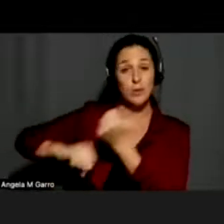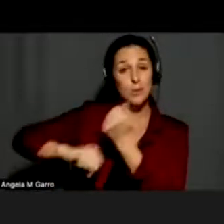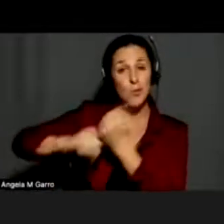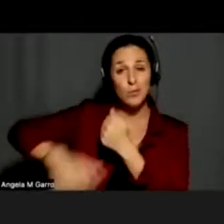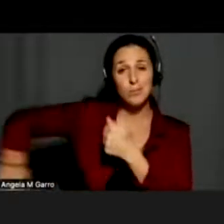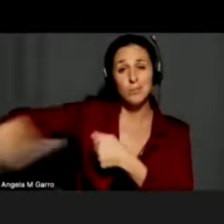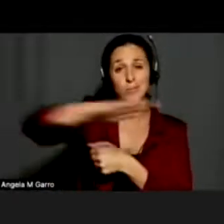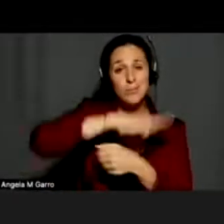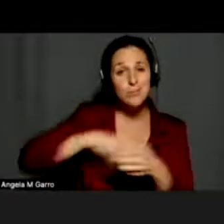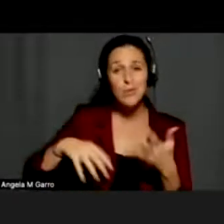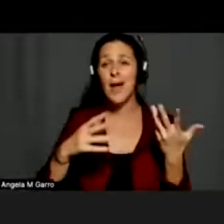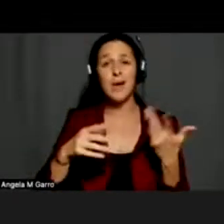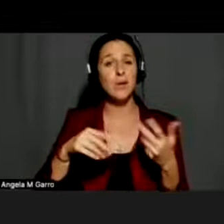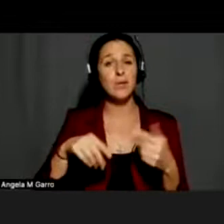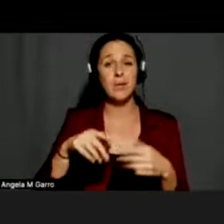relocation of these two schools.